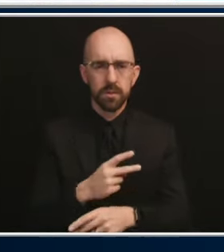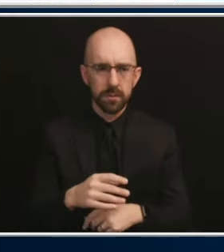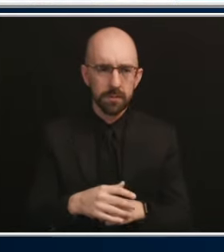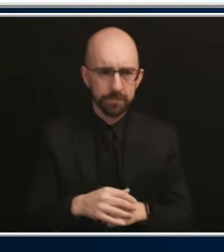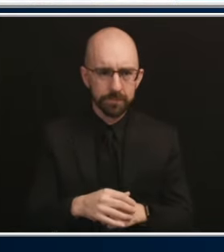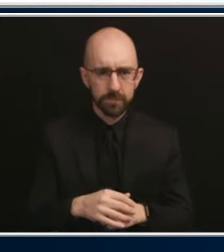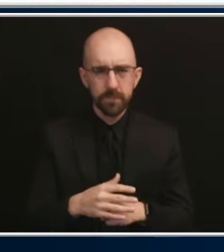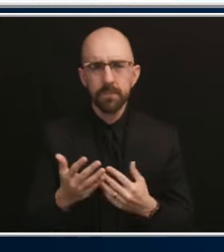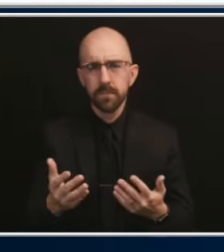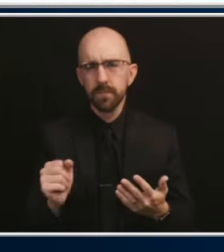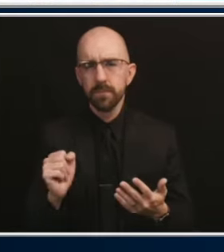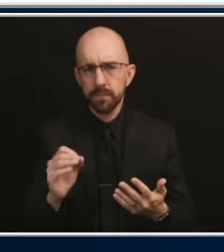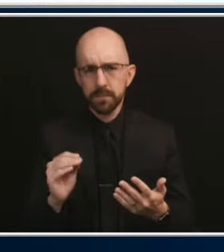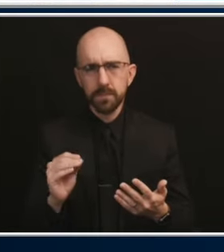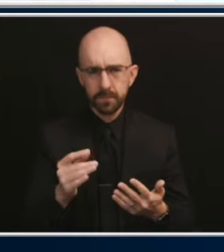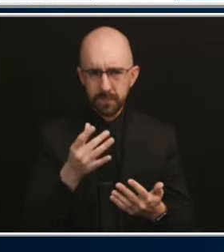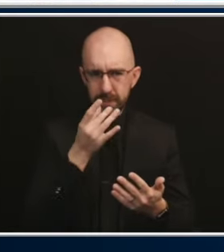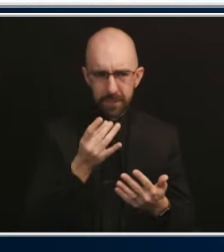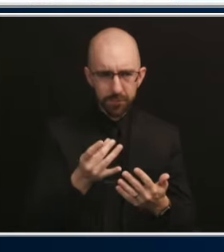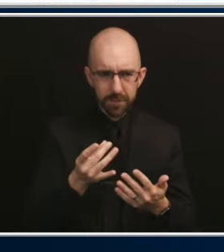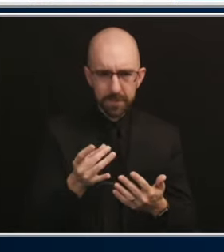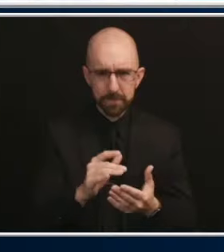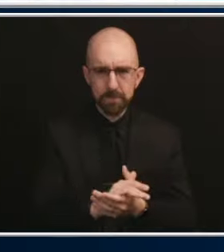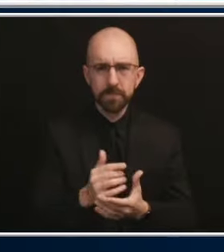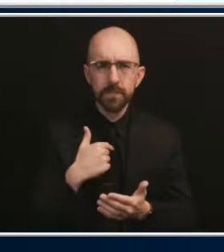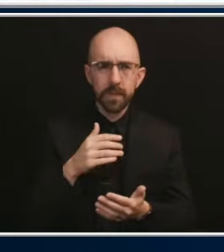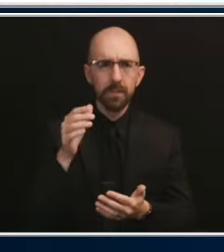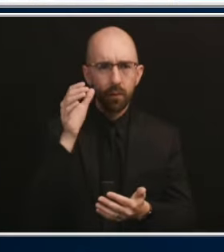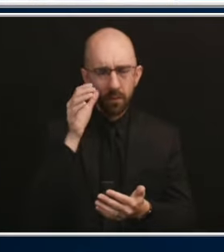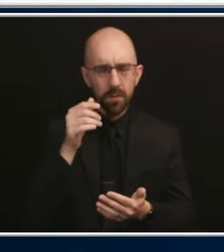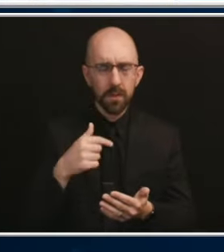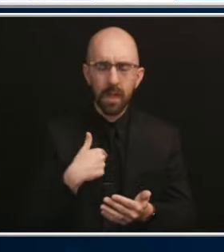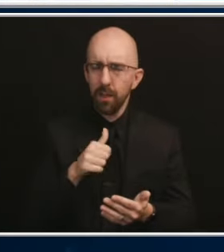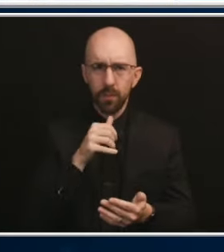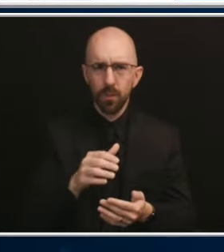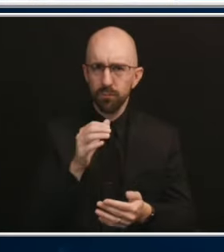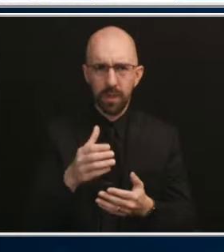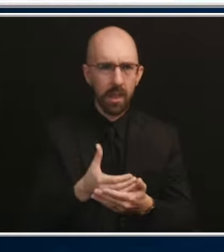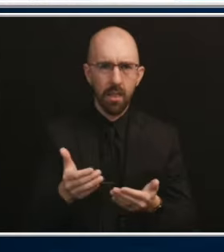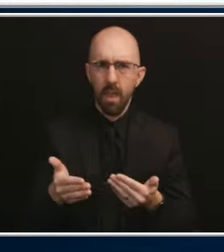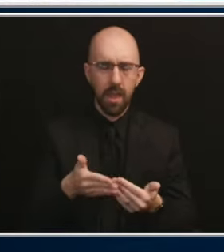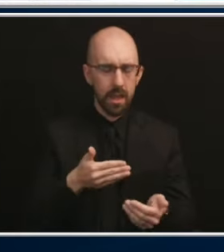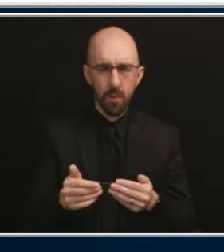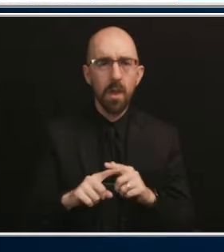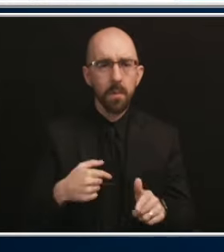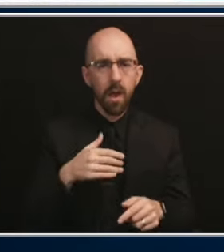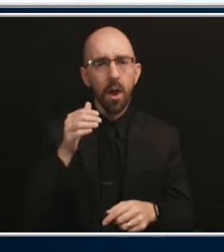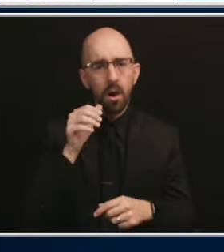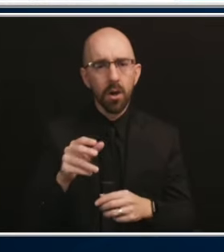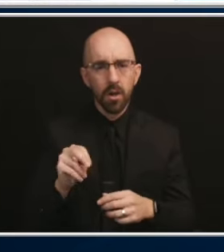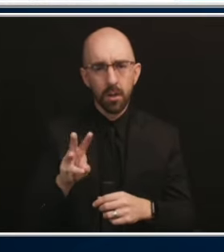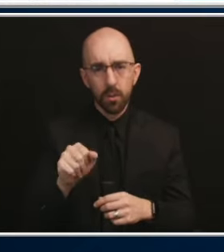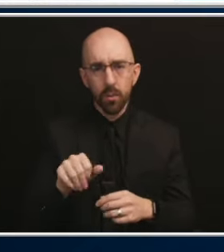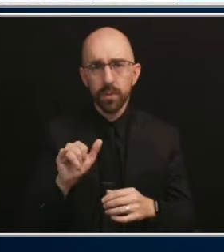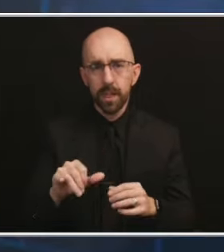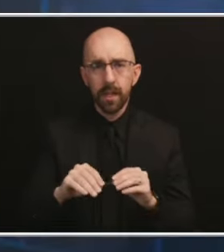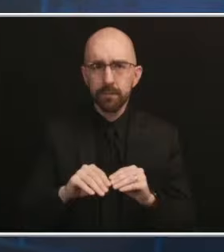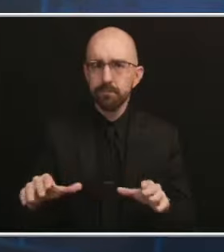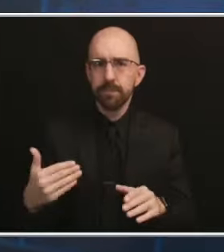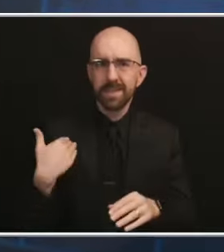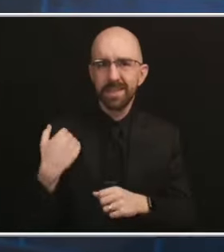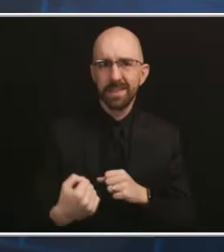So it's interesting. I heard the news. I don't drink a lot anyway, but I heard the news that's been breaking over the last year around